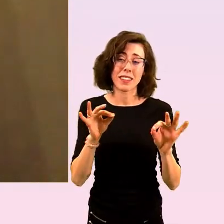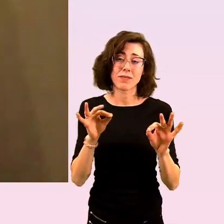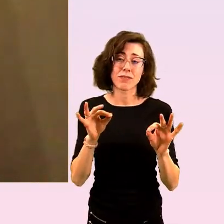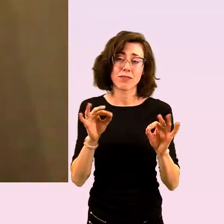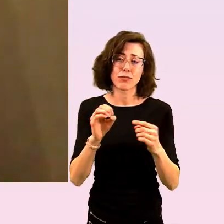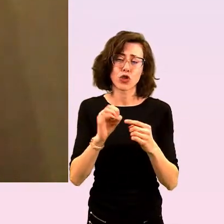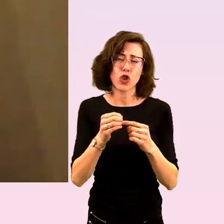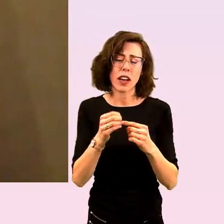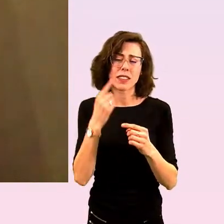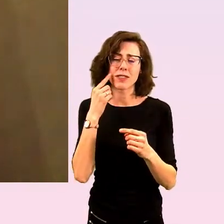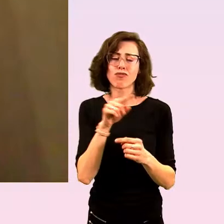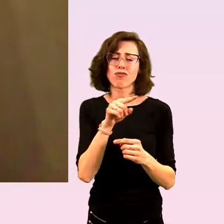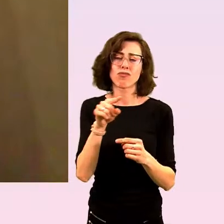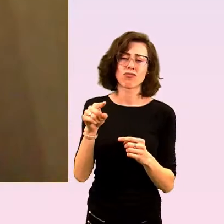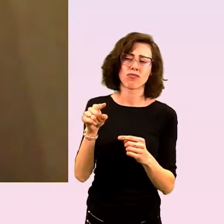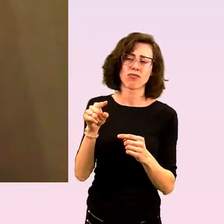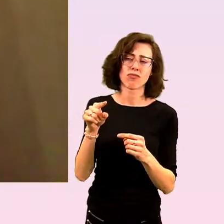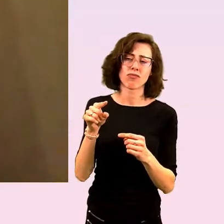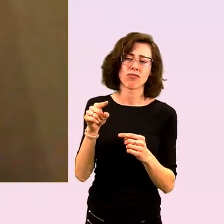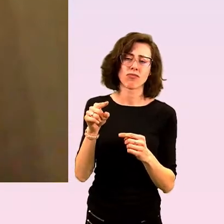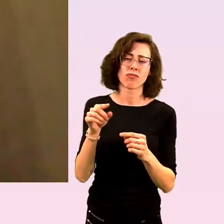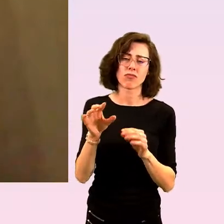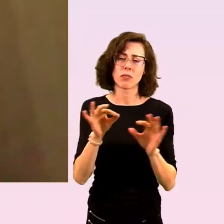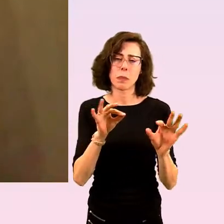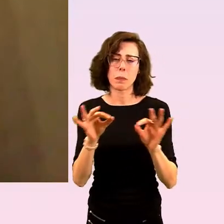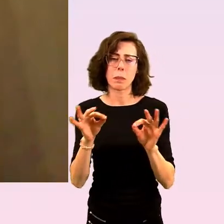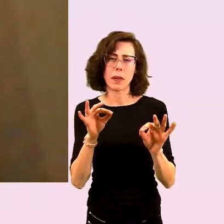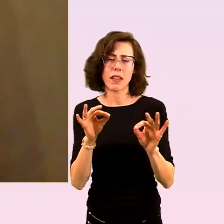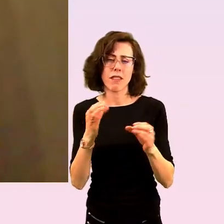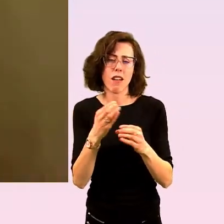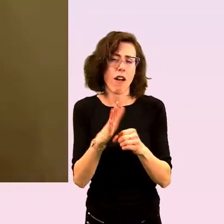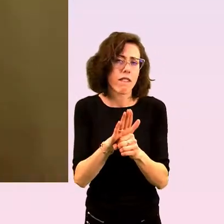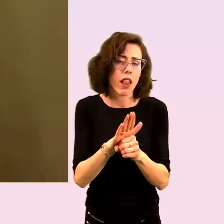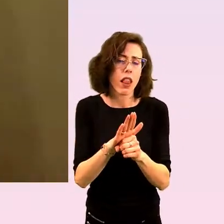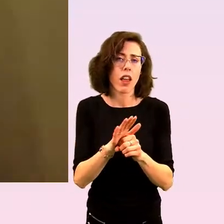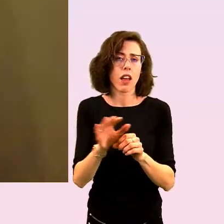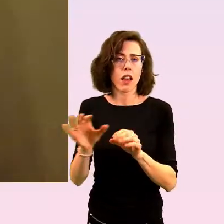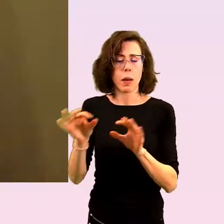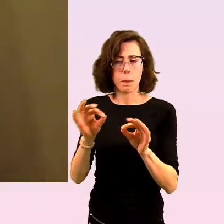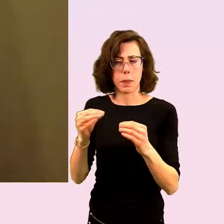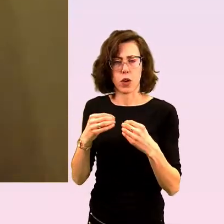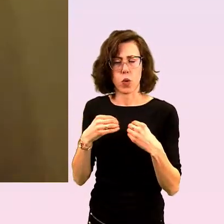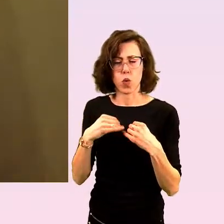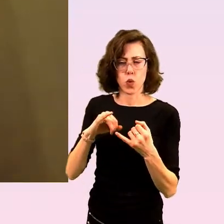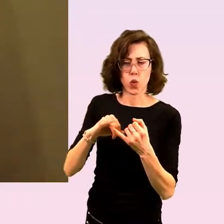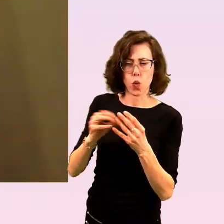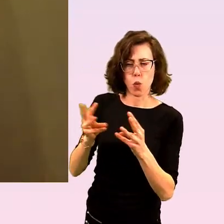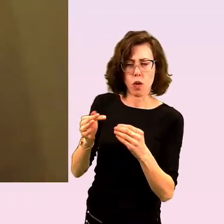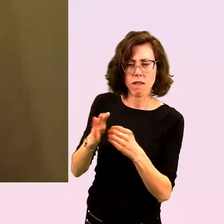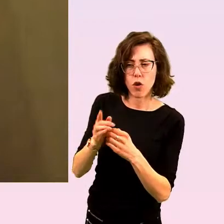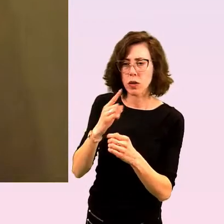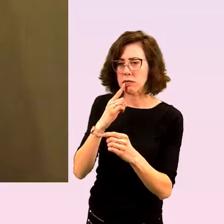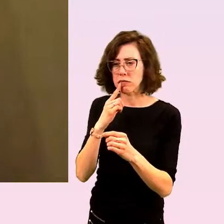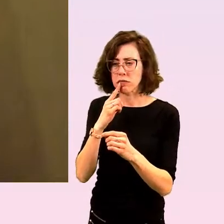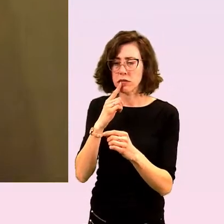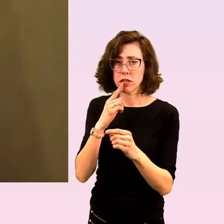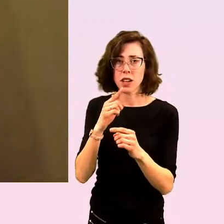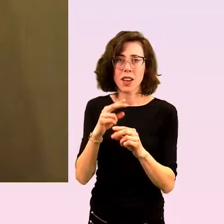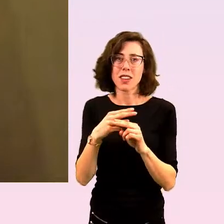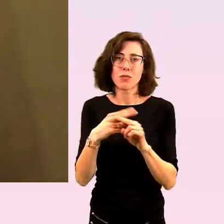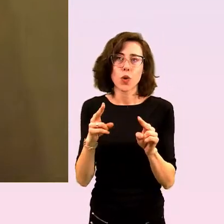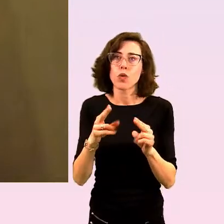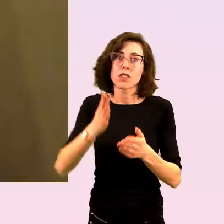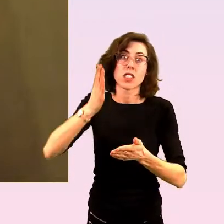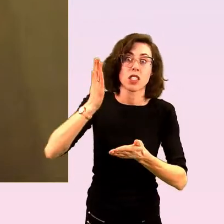and you protect yourself to some extent, but you choose your employer carefully. But don't stand in your own